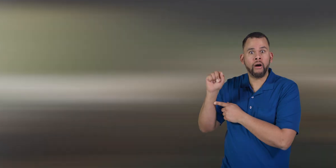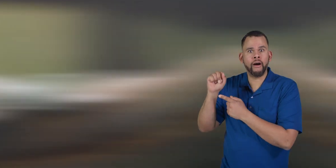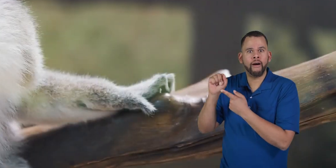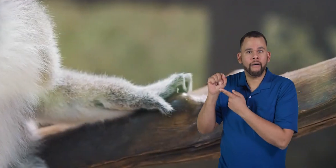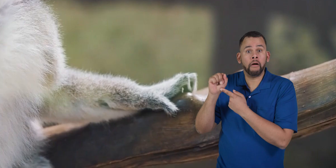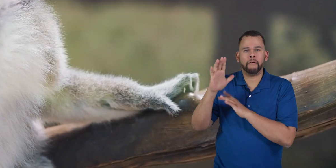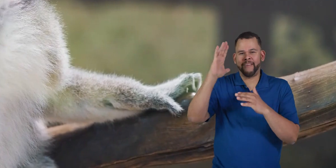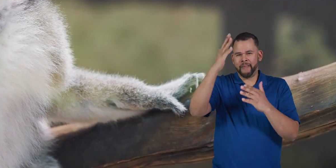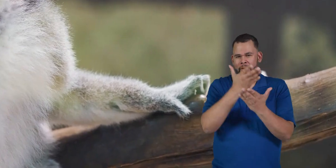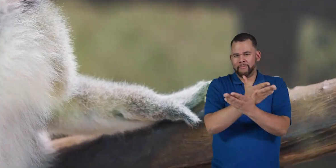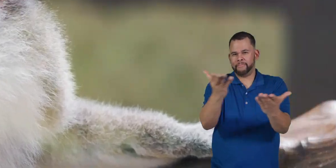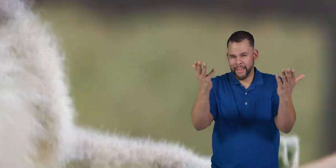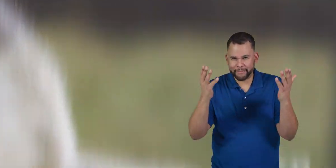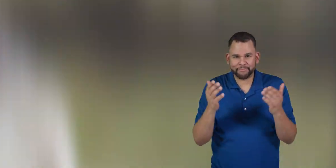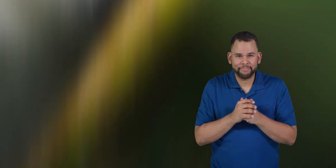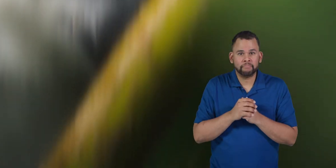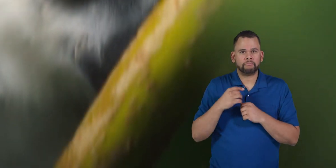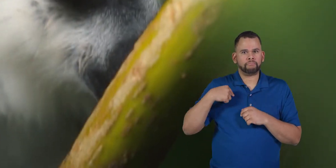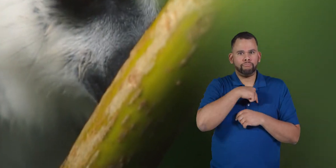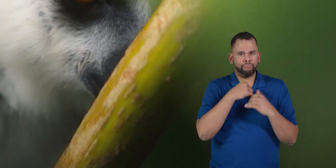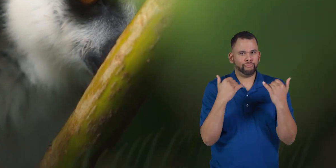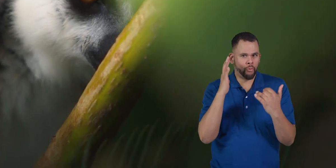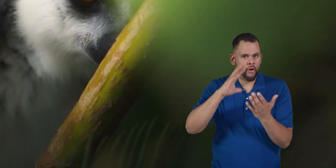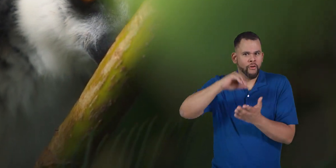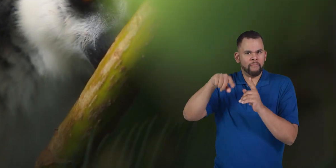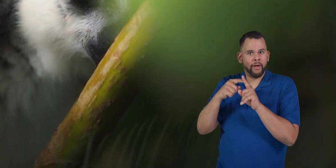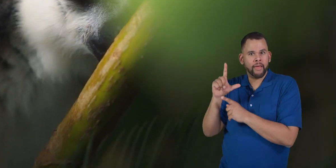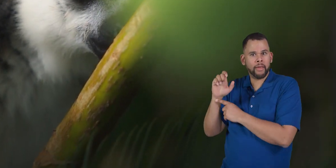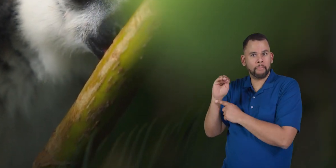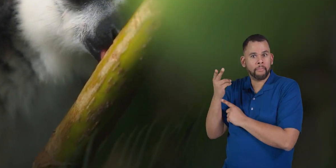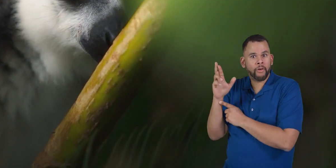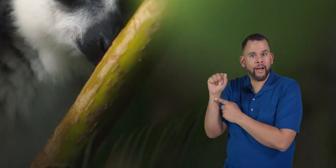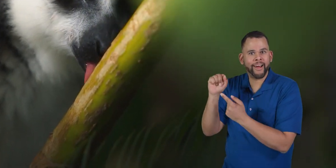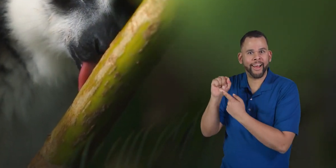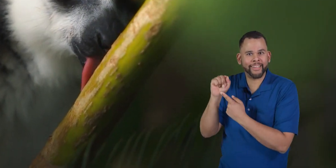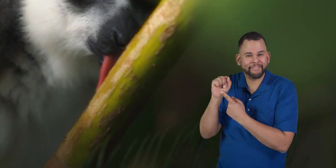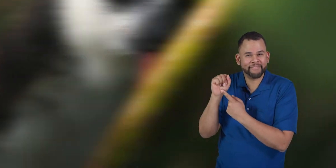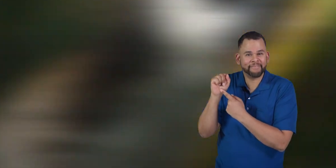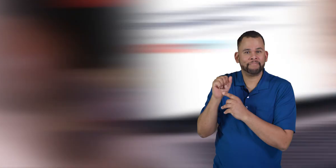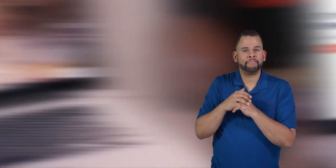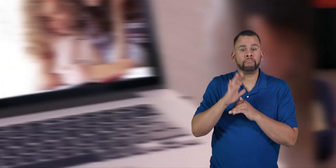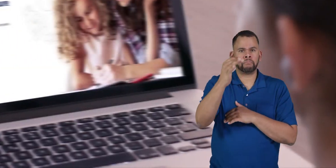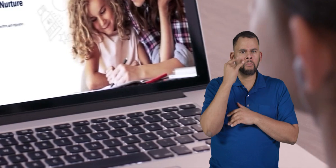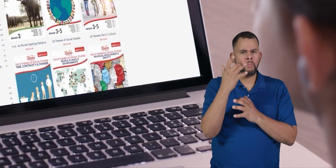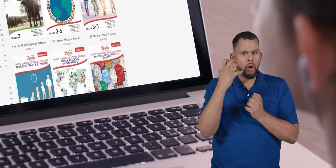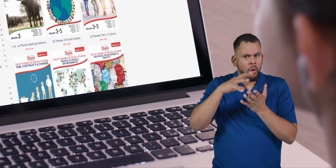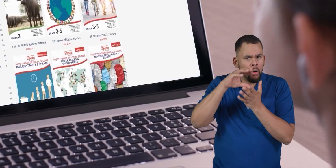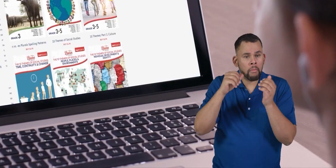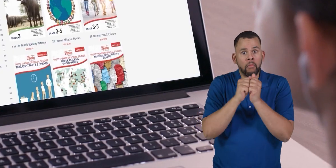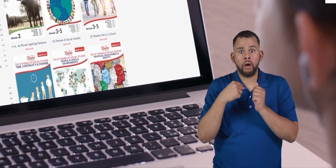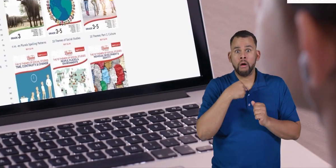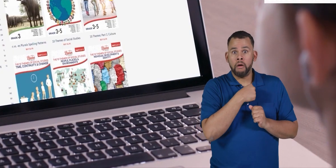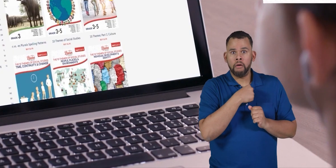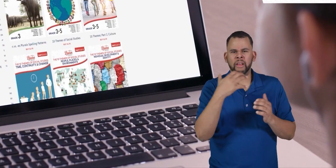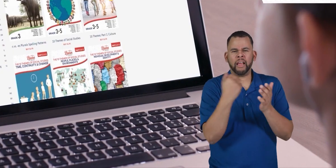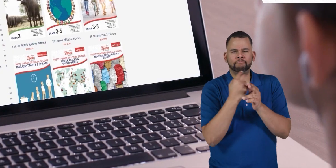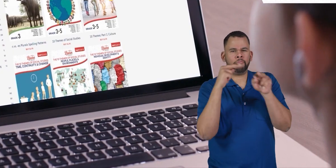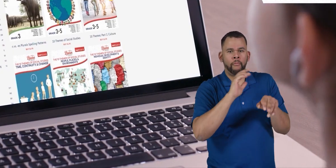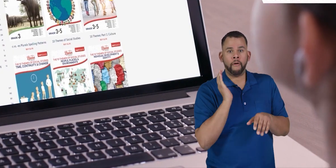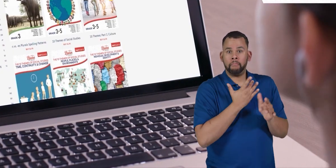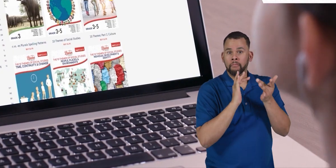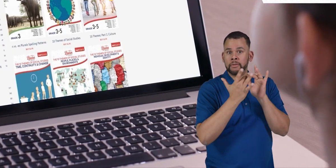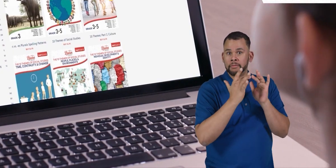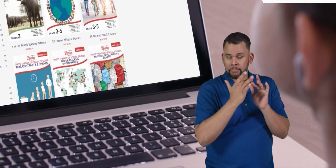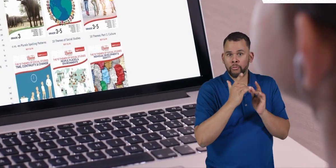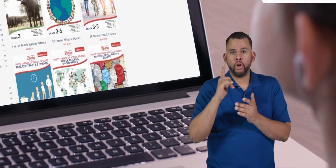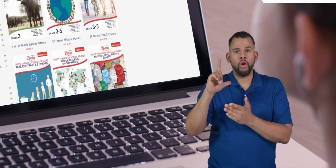lemurs hello there everyone today we are going to learn about lemurs if you want to read along with us head